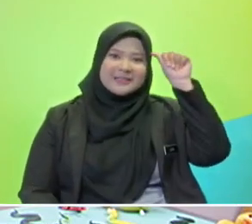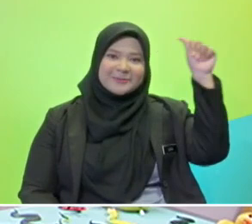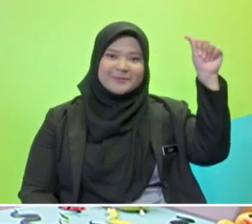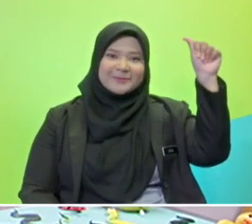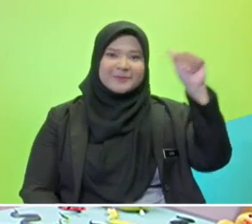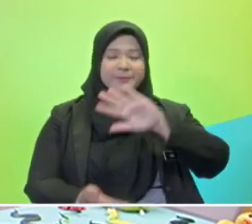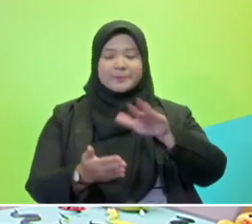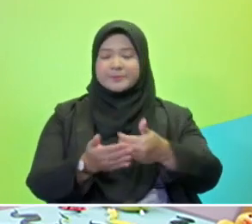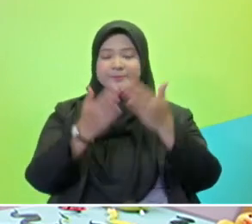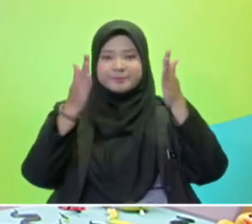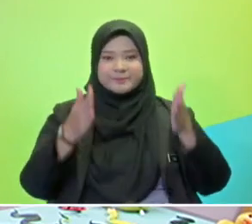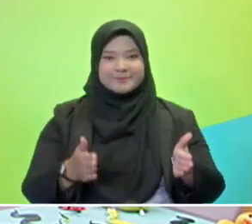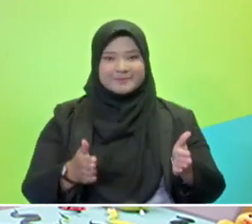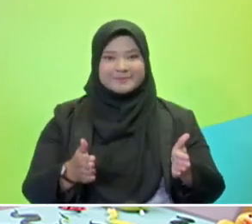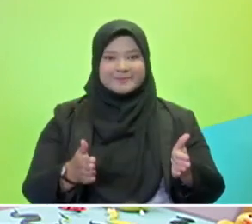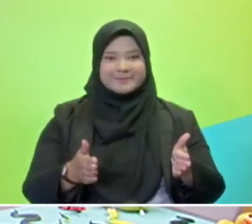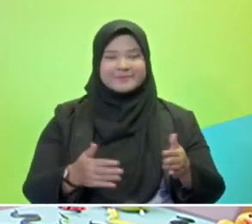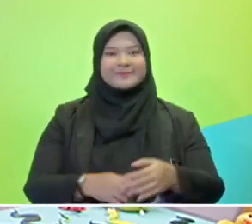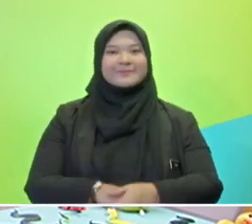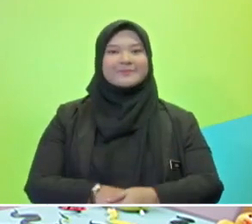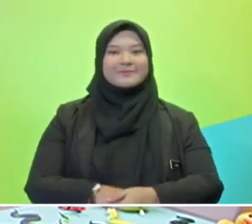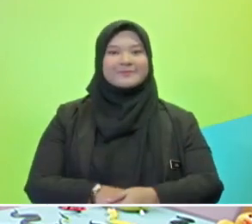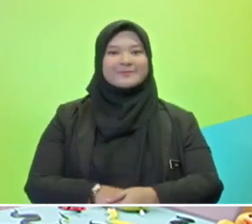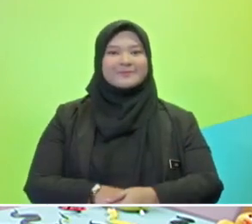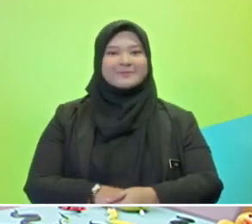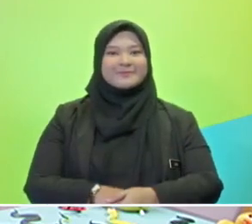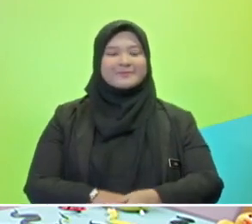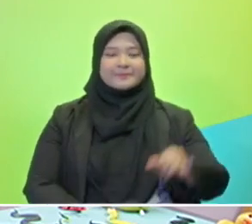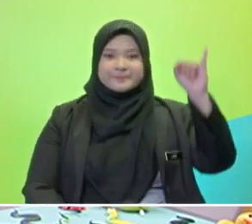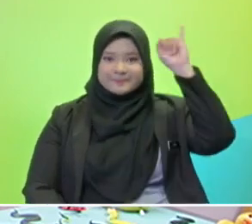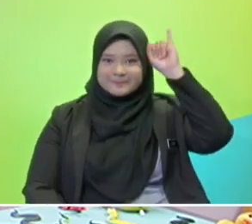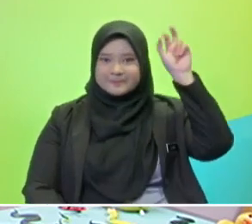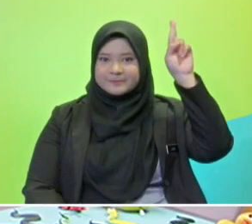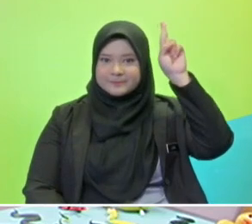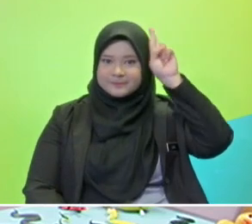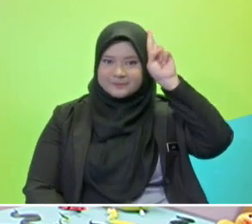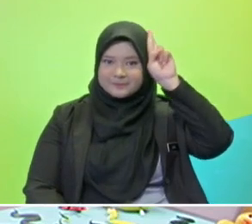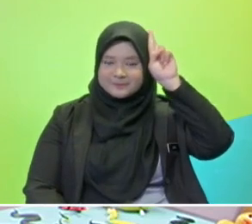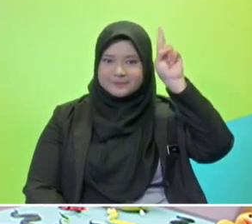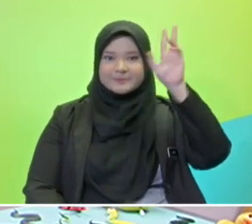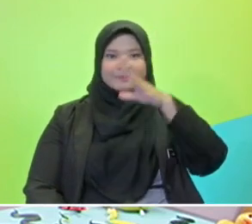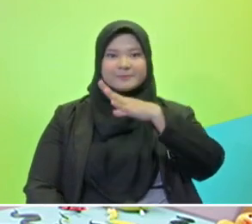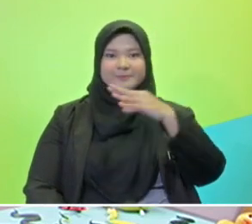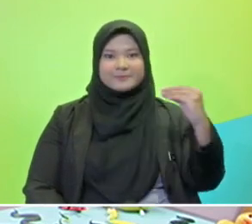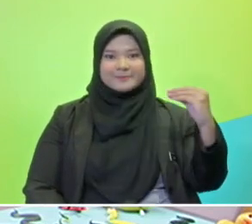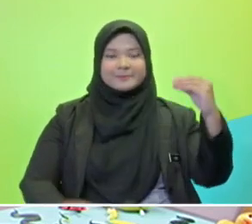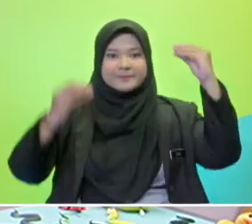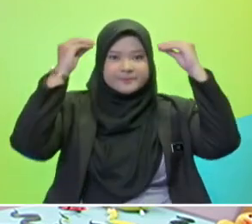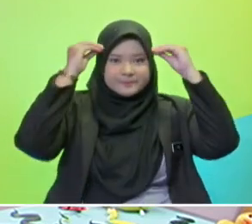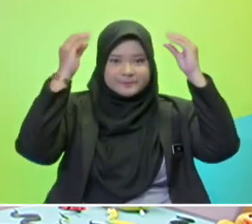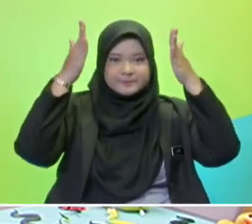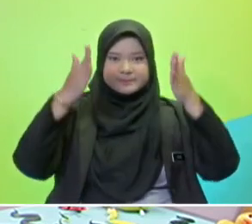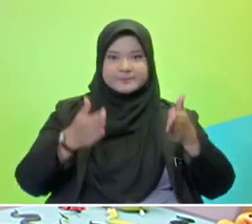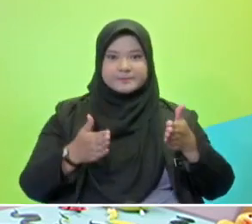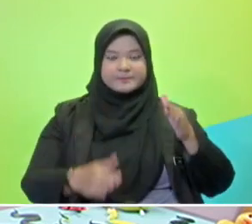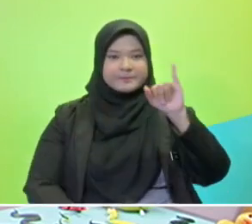slot at EduwebTV KPM with the host today, Irfan Syahmi. And also, I'll be introducing our teacher for today,